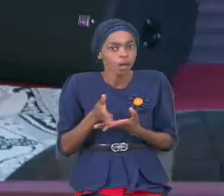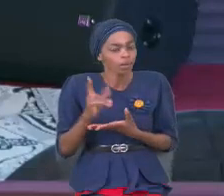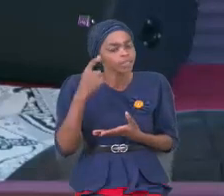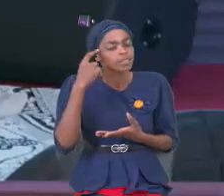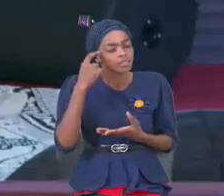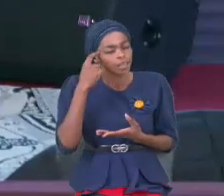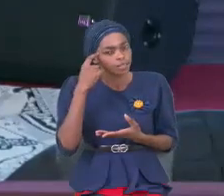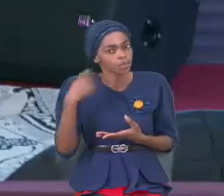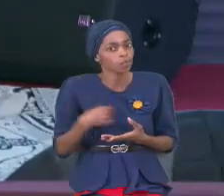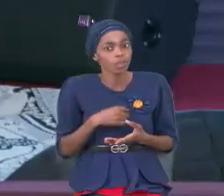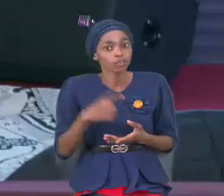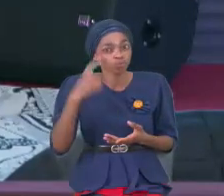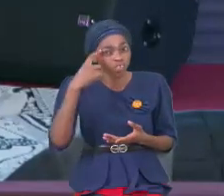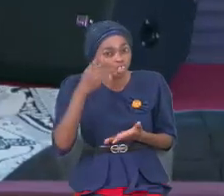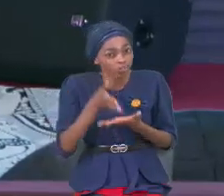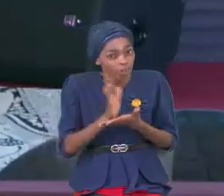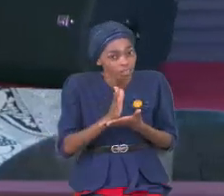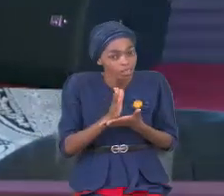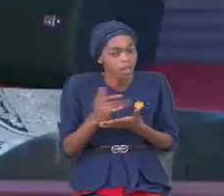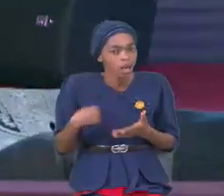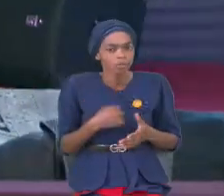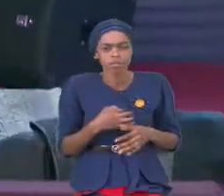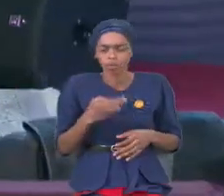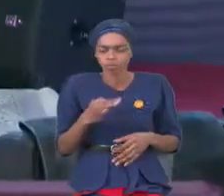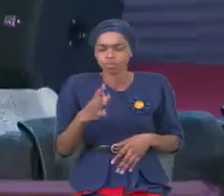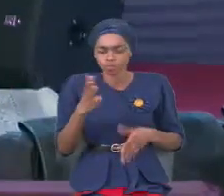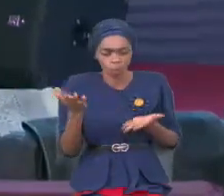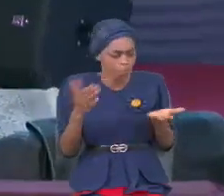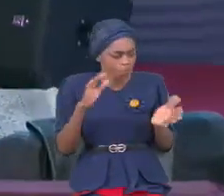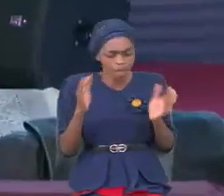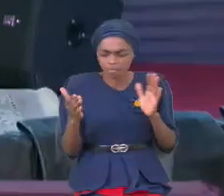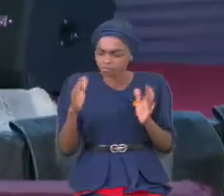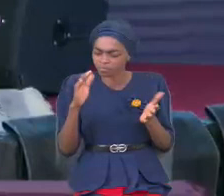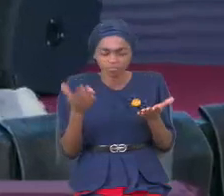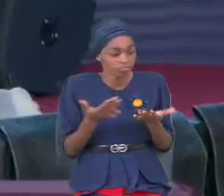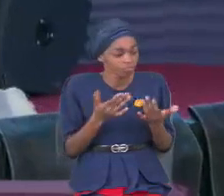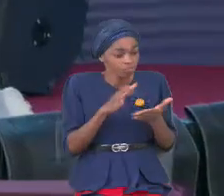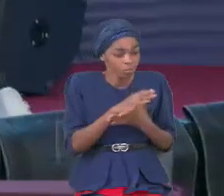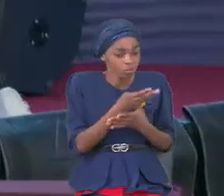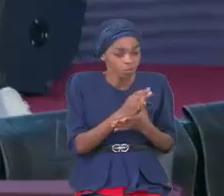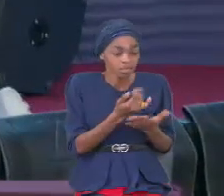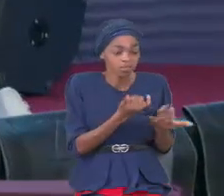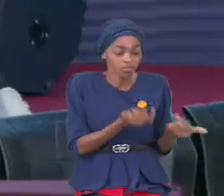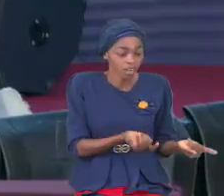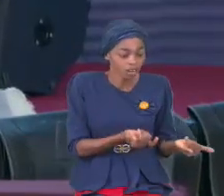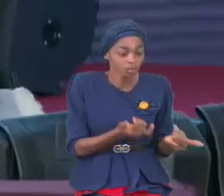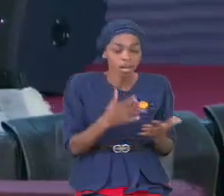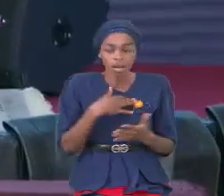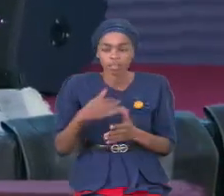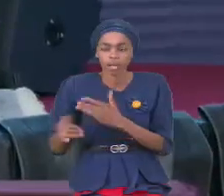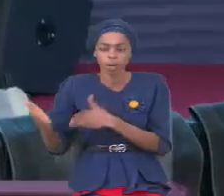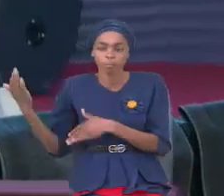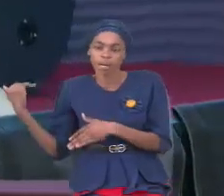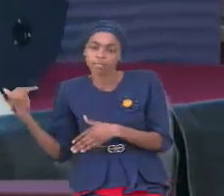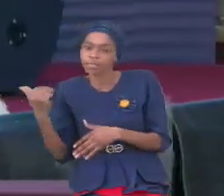make comparison between now and that other time. We're able to make a contrast that